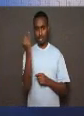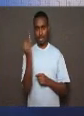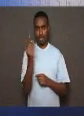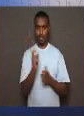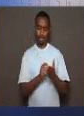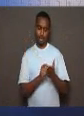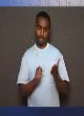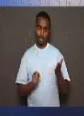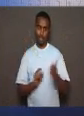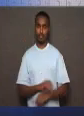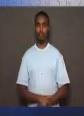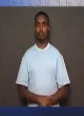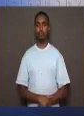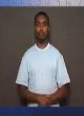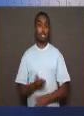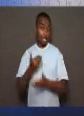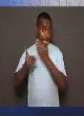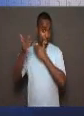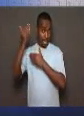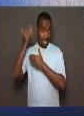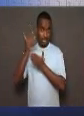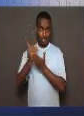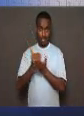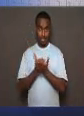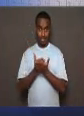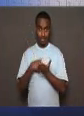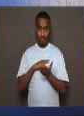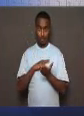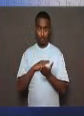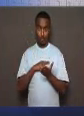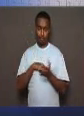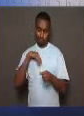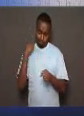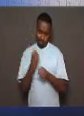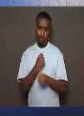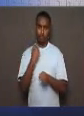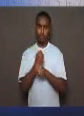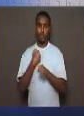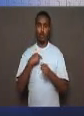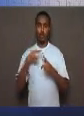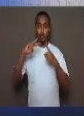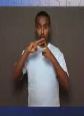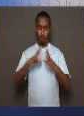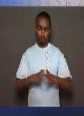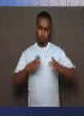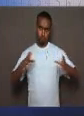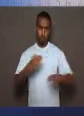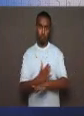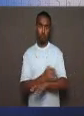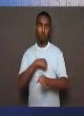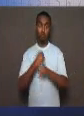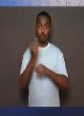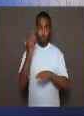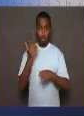literature. In our last lesson, we worked on expanding our vocabularies.